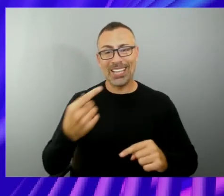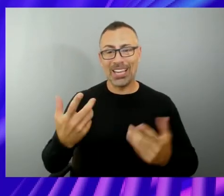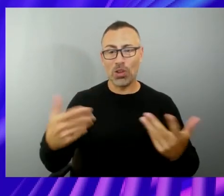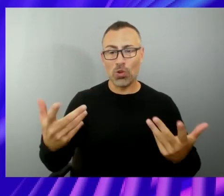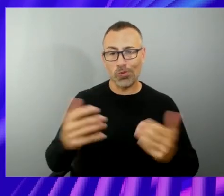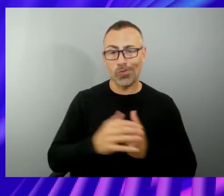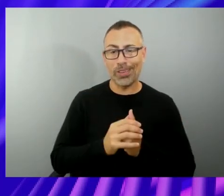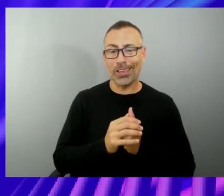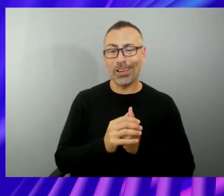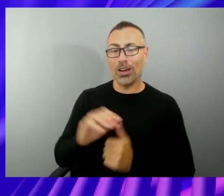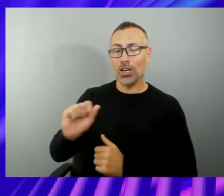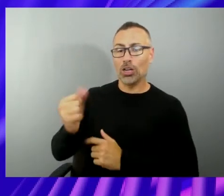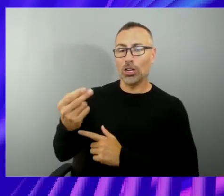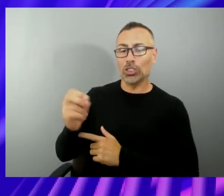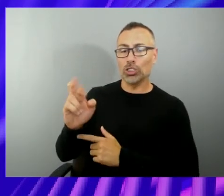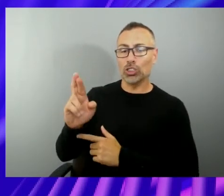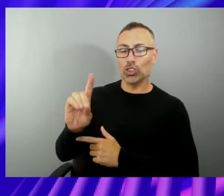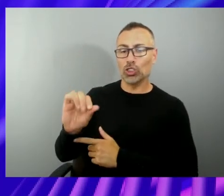these weights